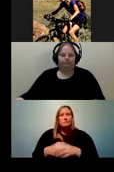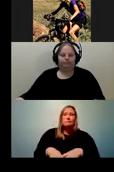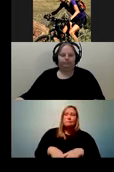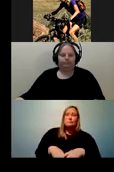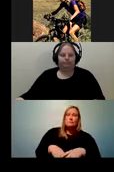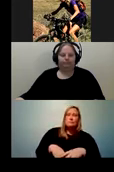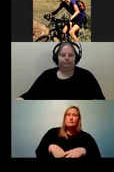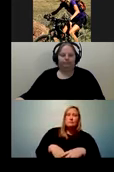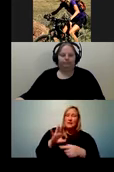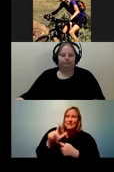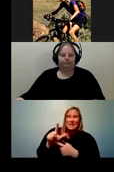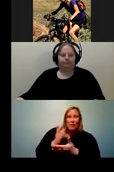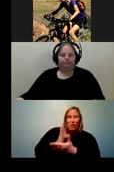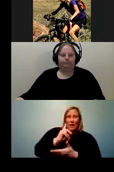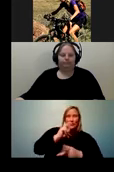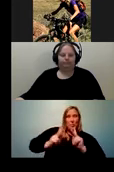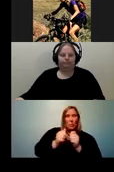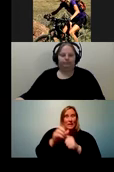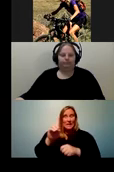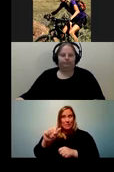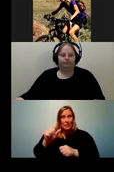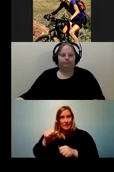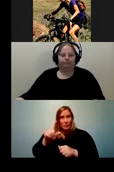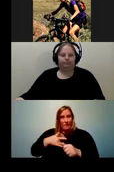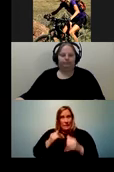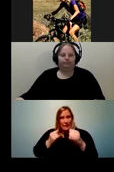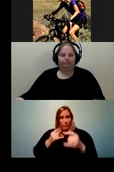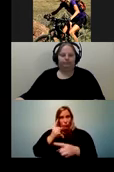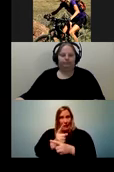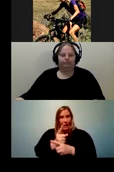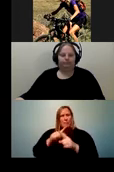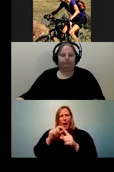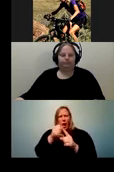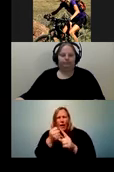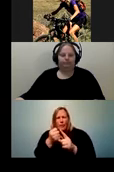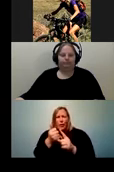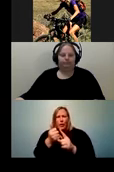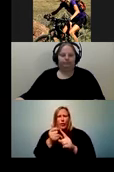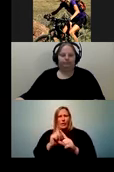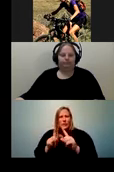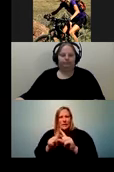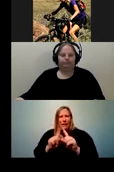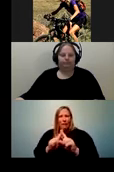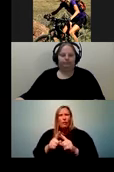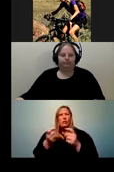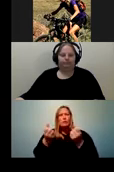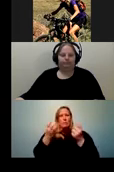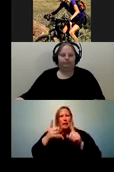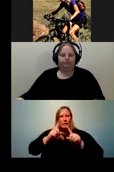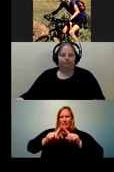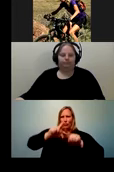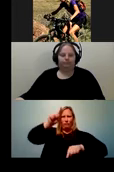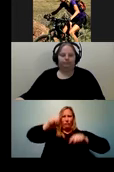with disabilities. And then beyond that, when you start teasing things out, you probably find that there's a lot of variation and a lot of